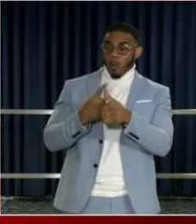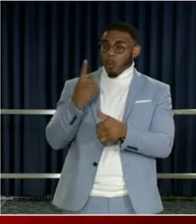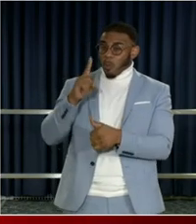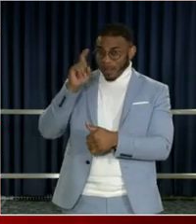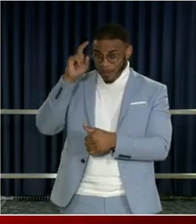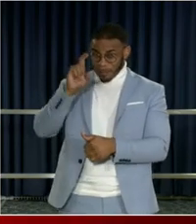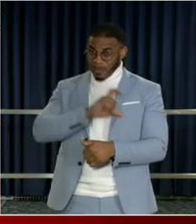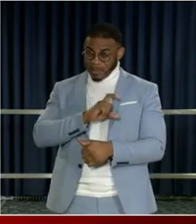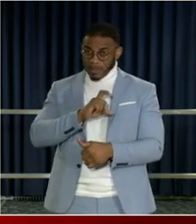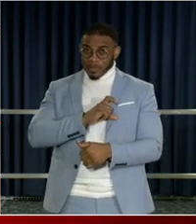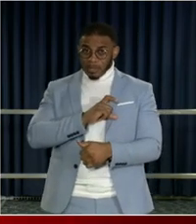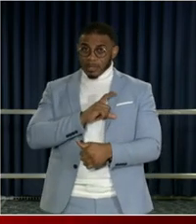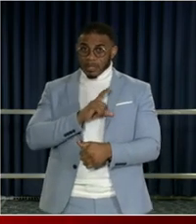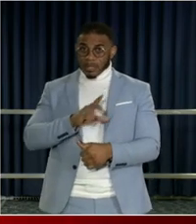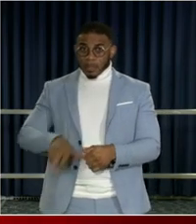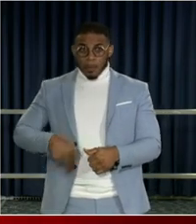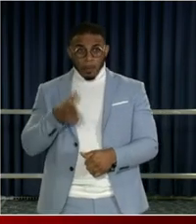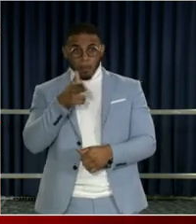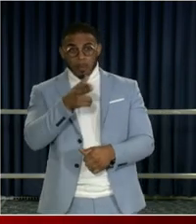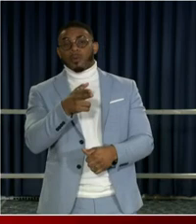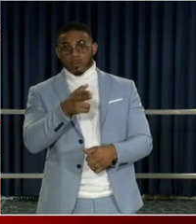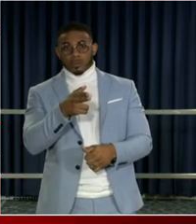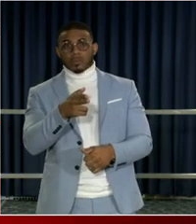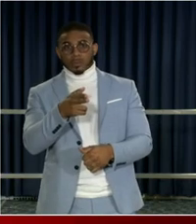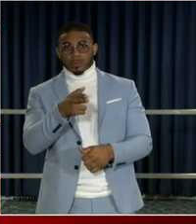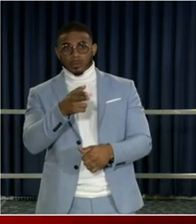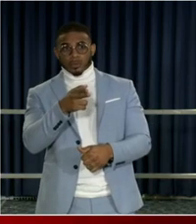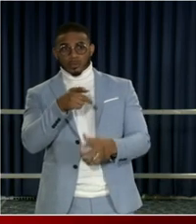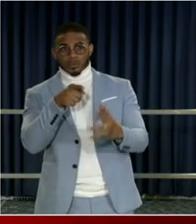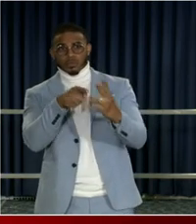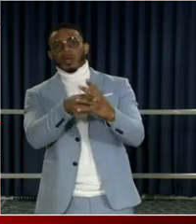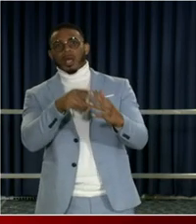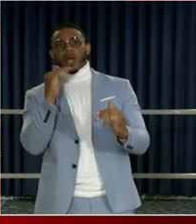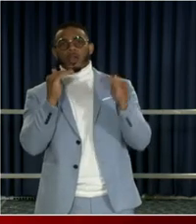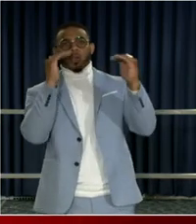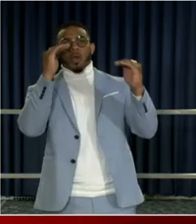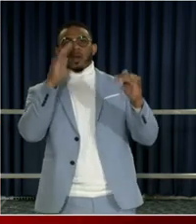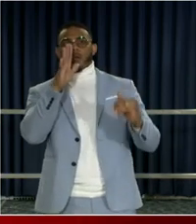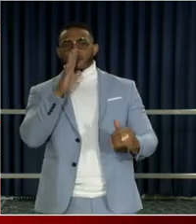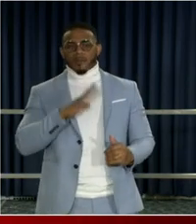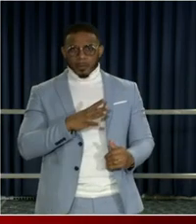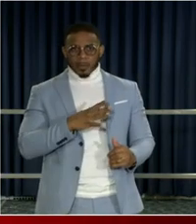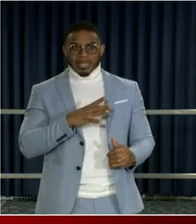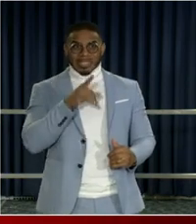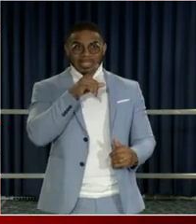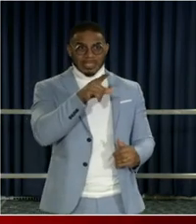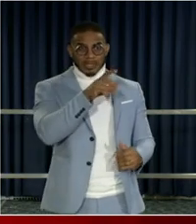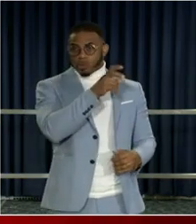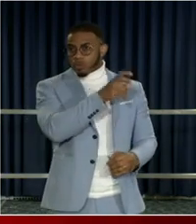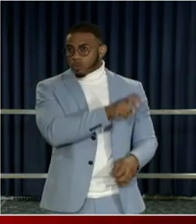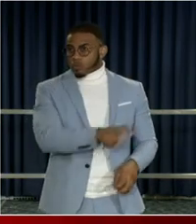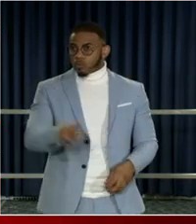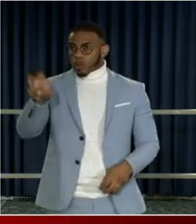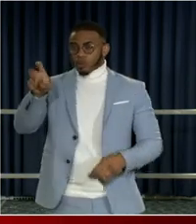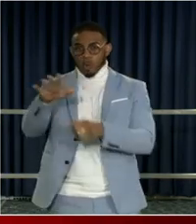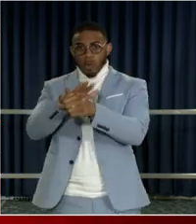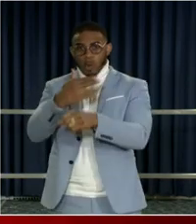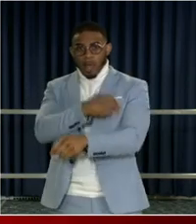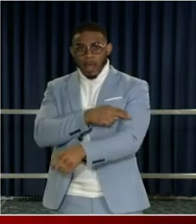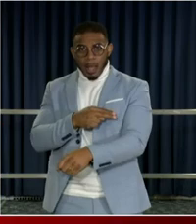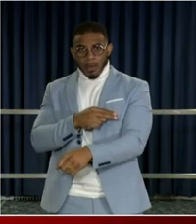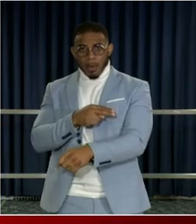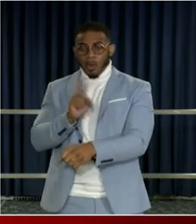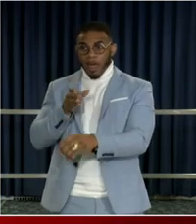Capitol police officer discharged their service weapon, striking an adult female. She was transported to a local